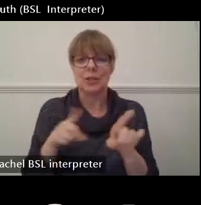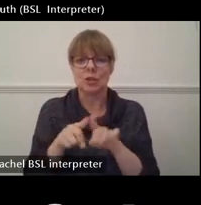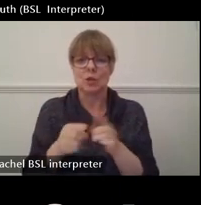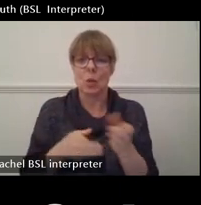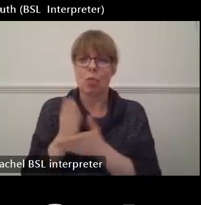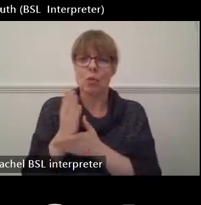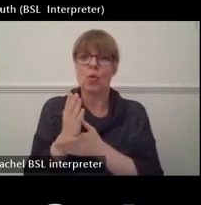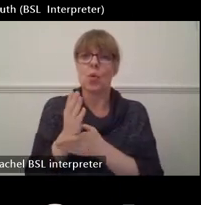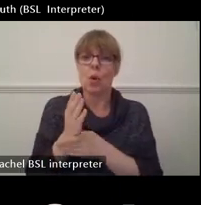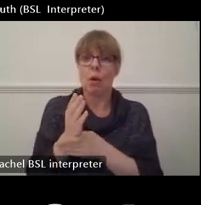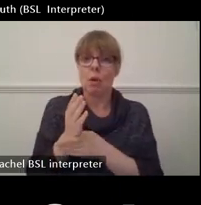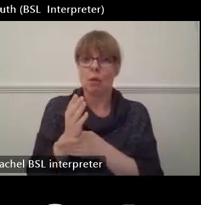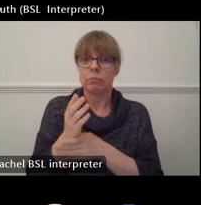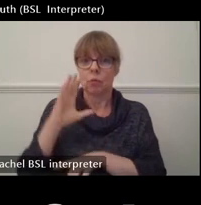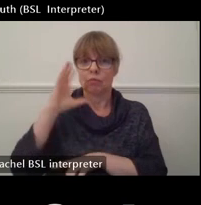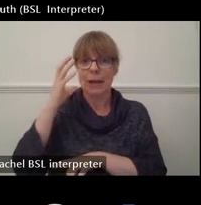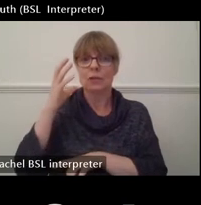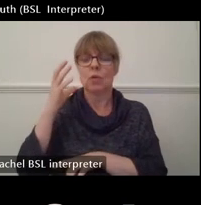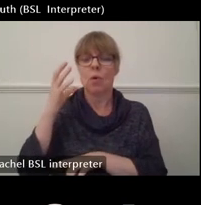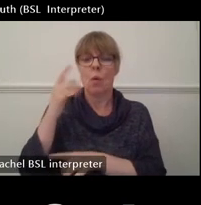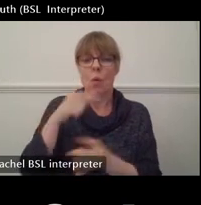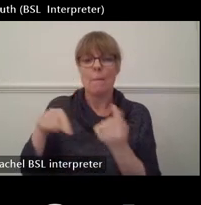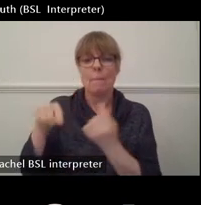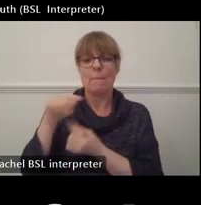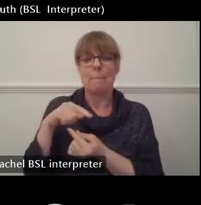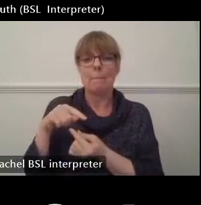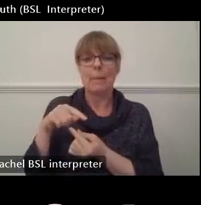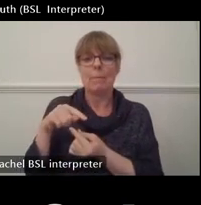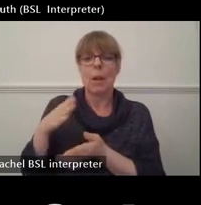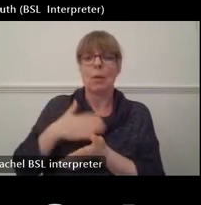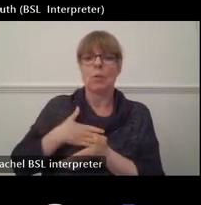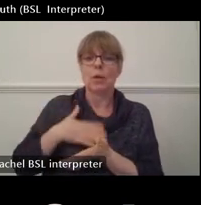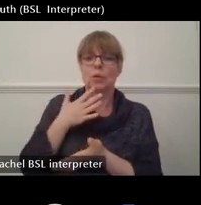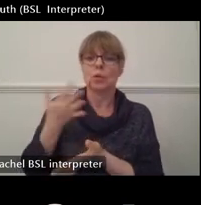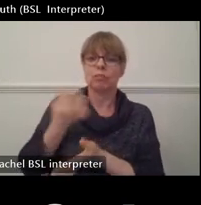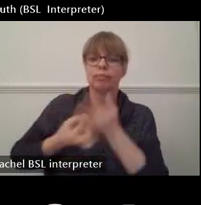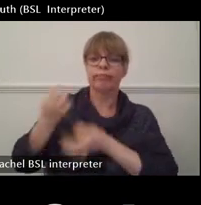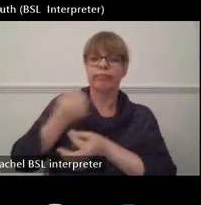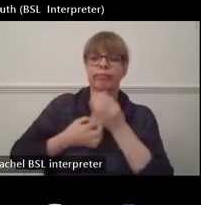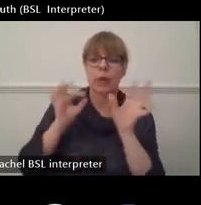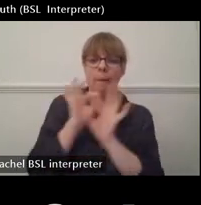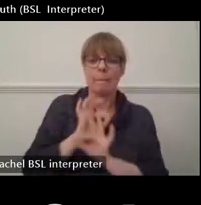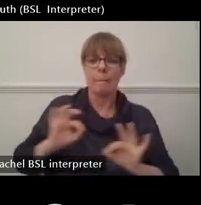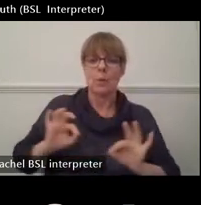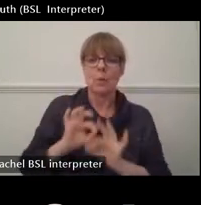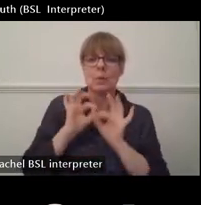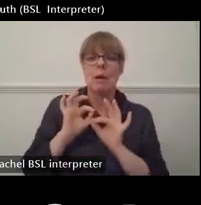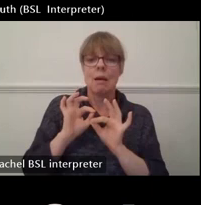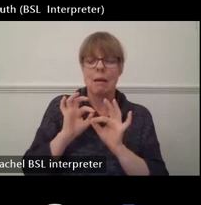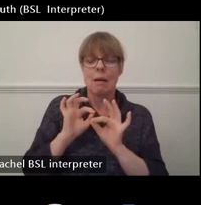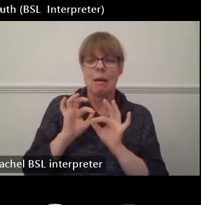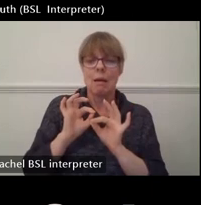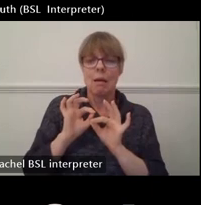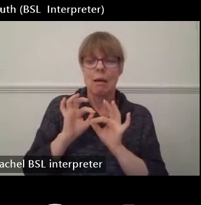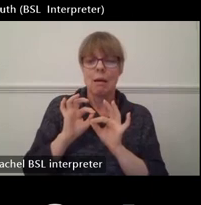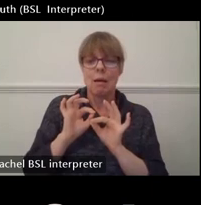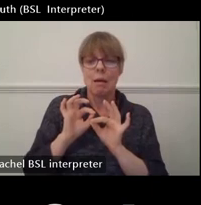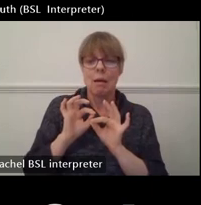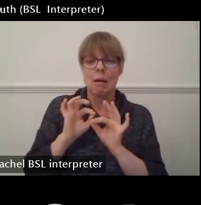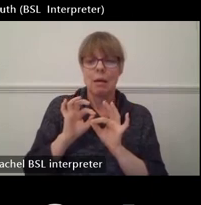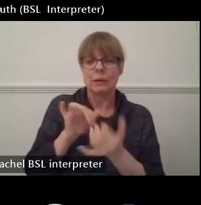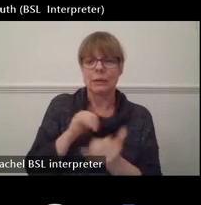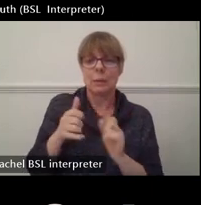are people who want to request music. And then sometimes you get young